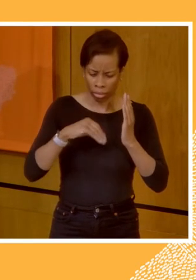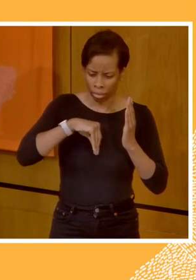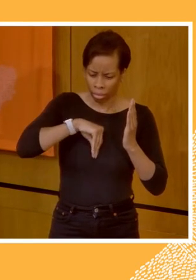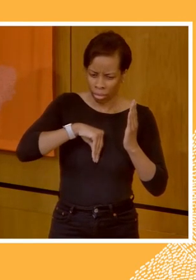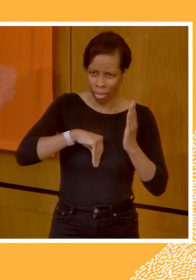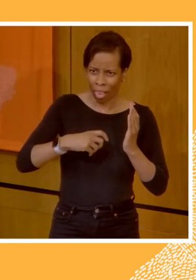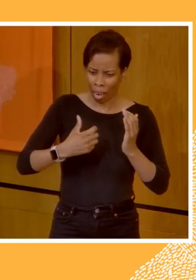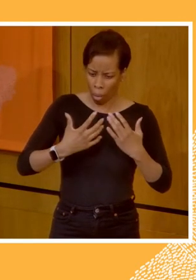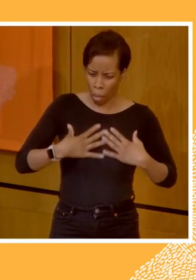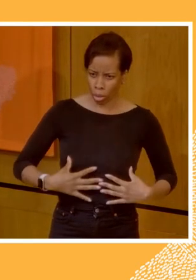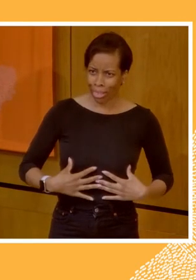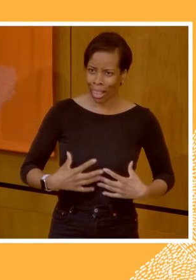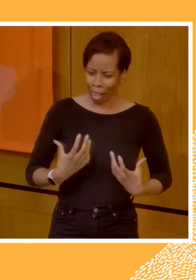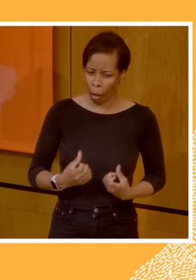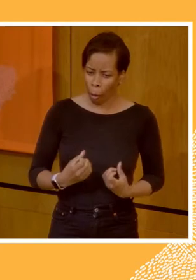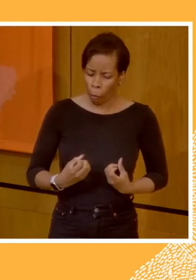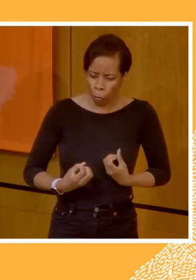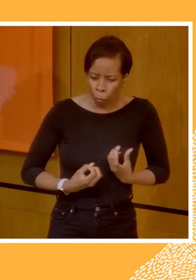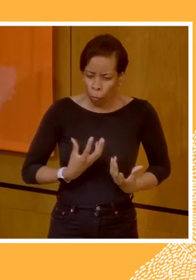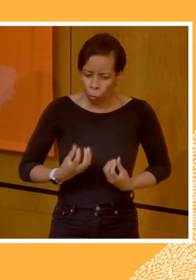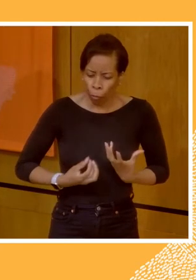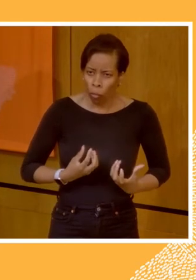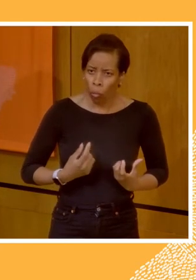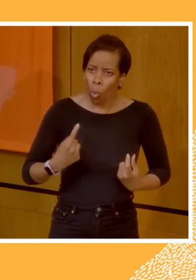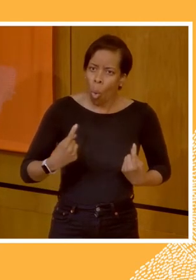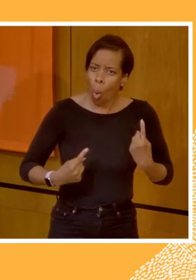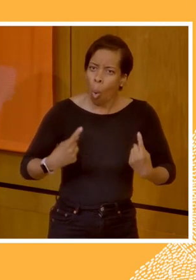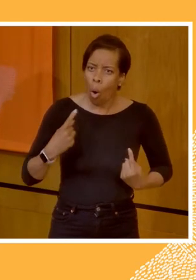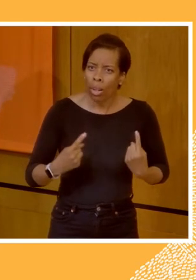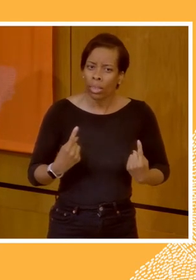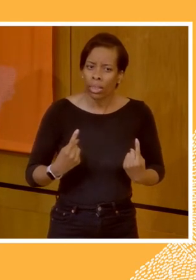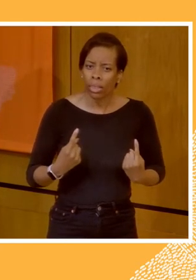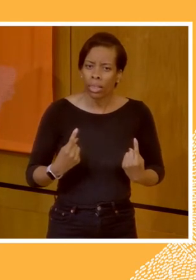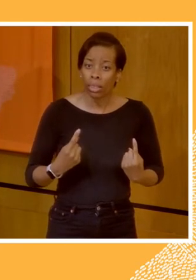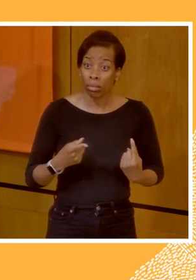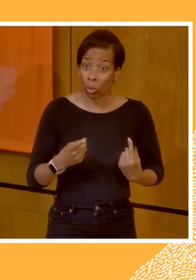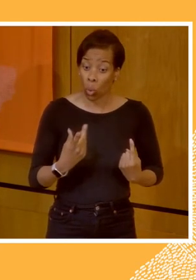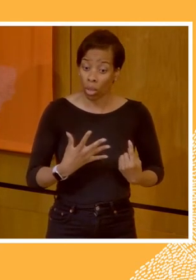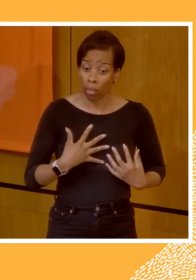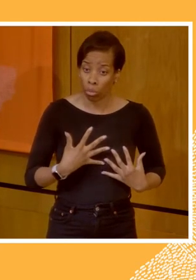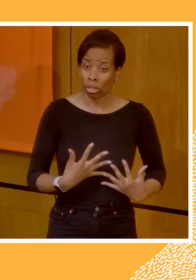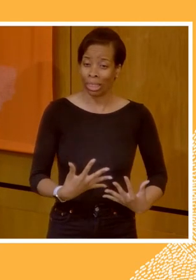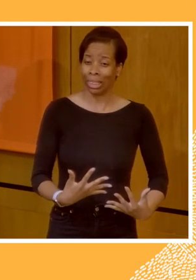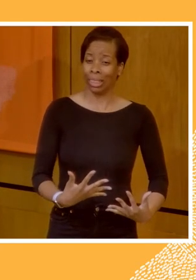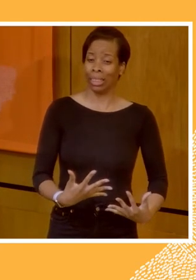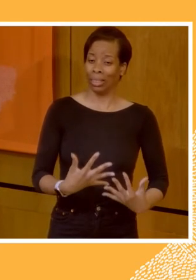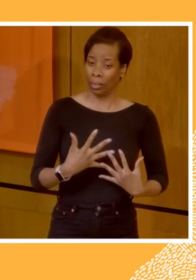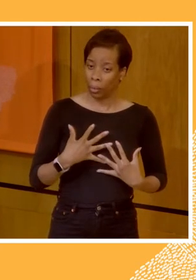big, noisy breaths and just hear the air flowing through your body.